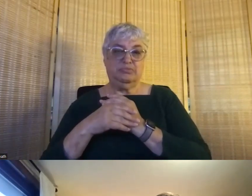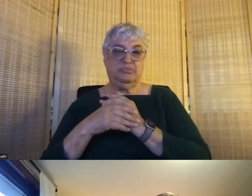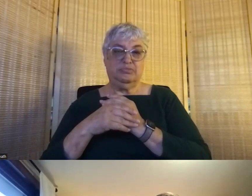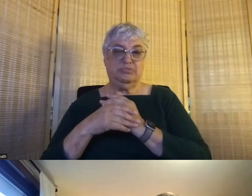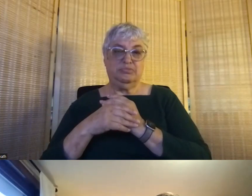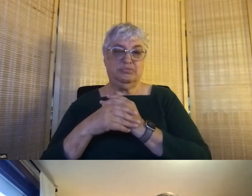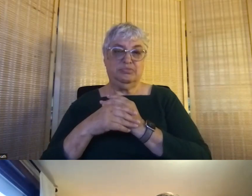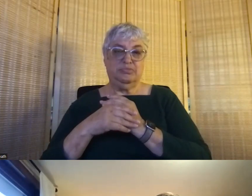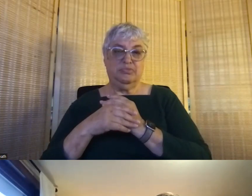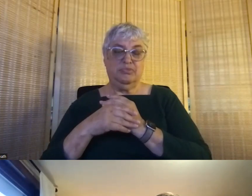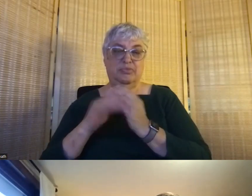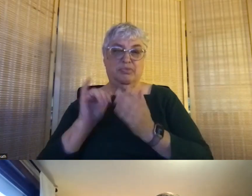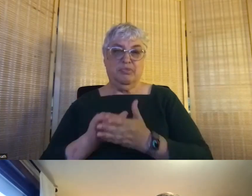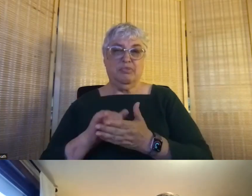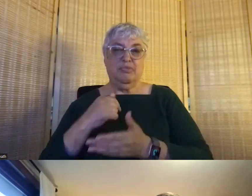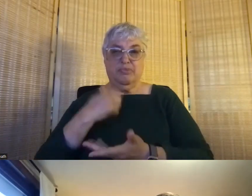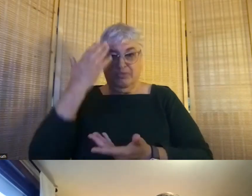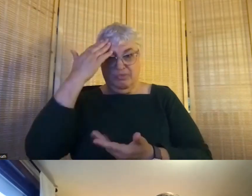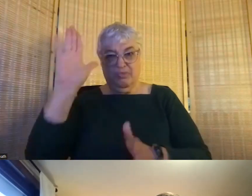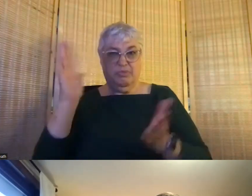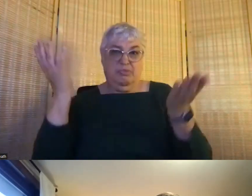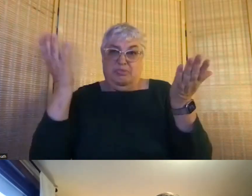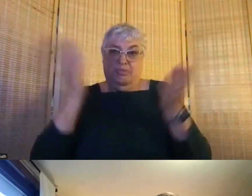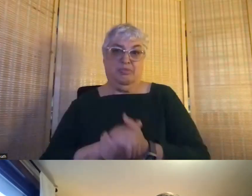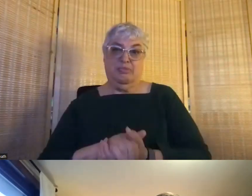Because that one, yeah, that one, I don't know at all.